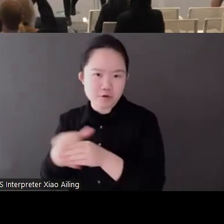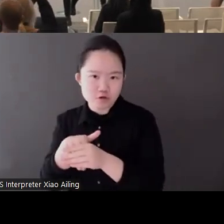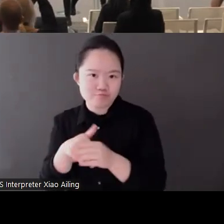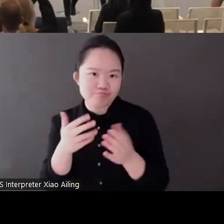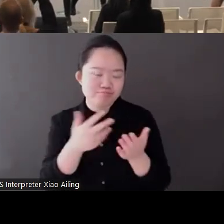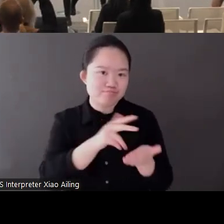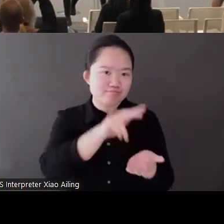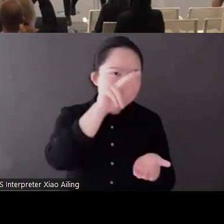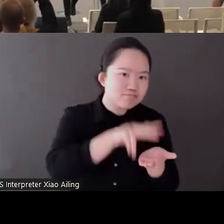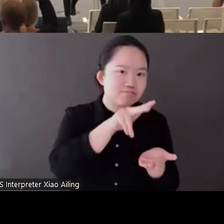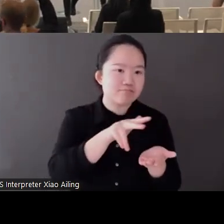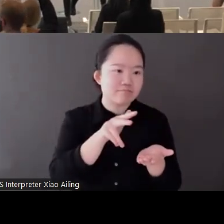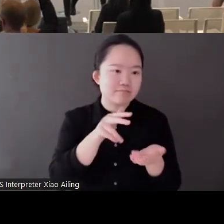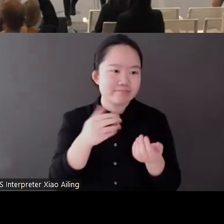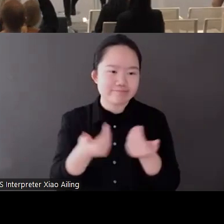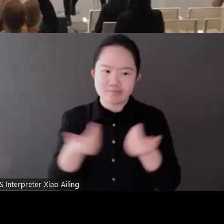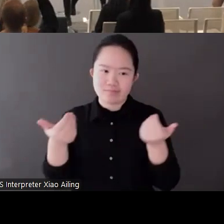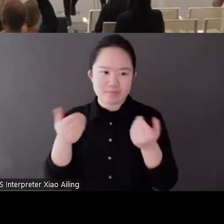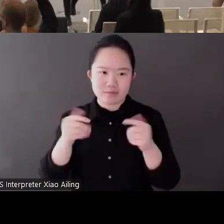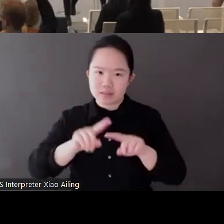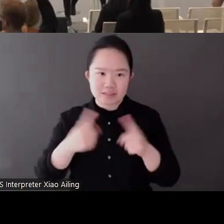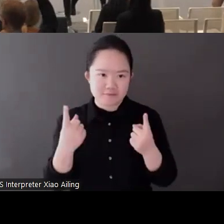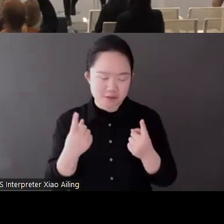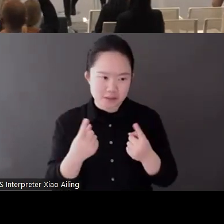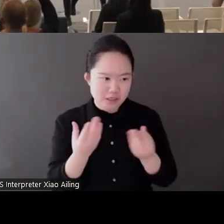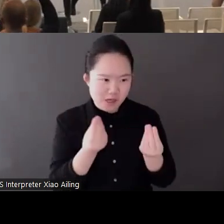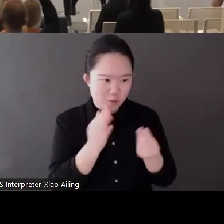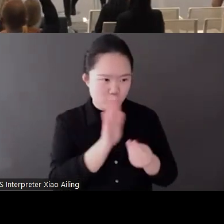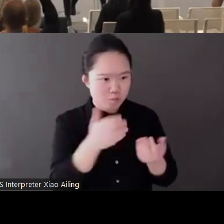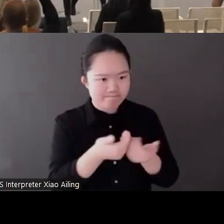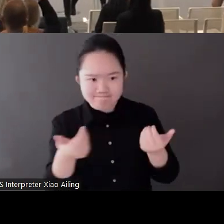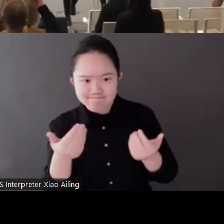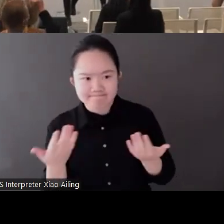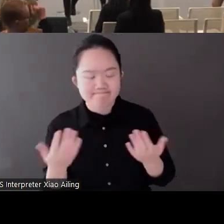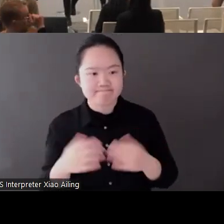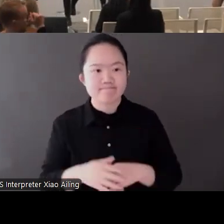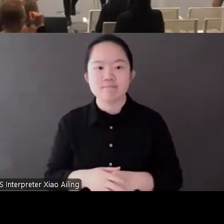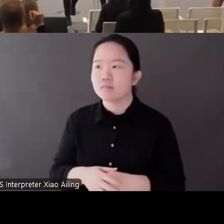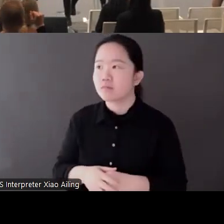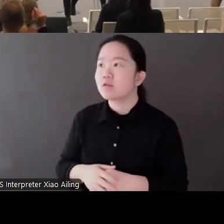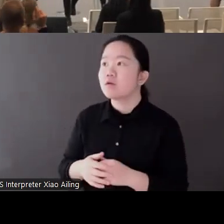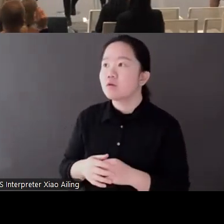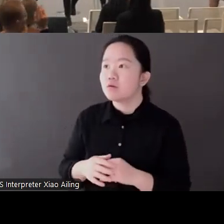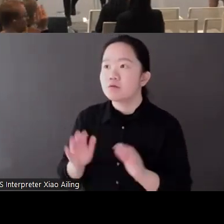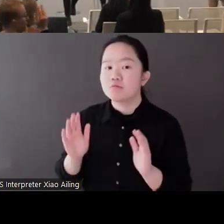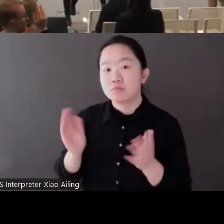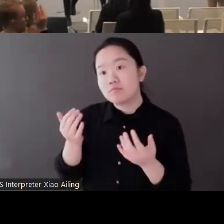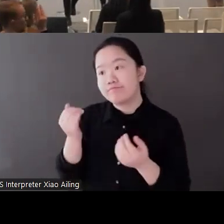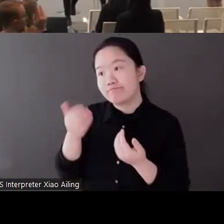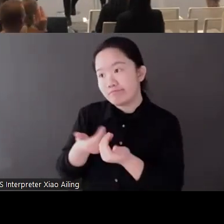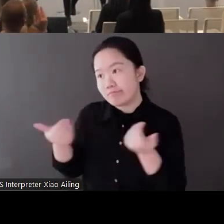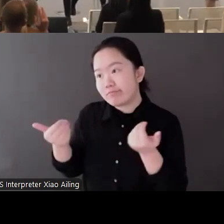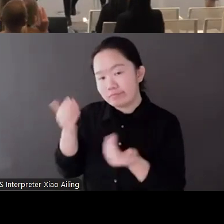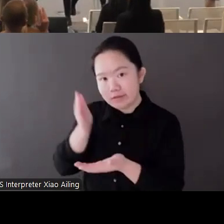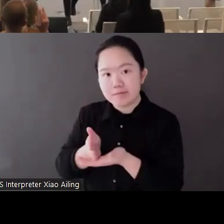yeah, I think it combines those both sides. So of course you can get certified without becoming a member,